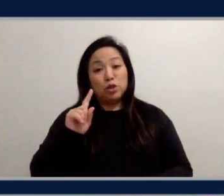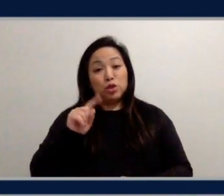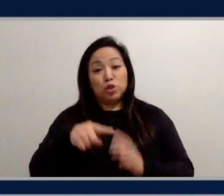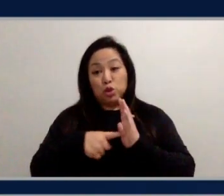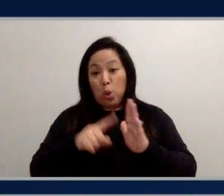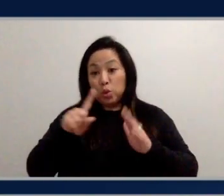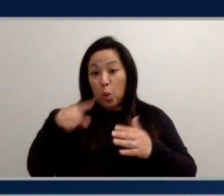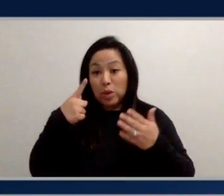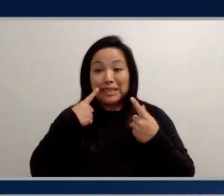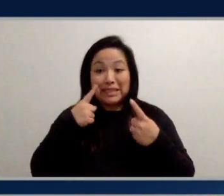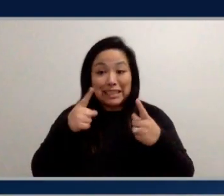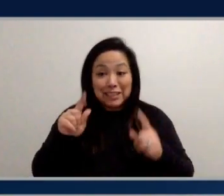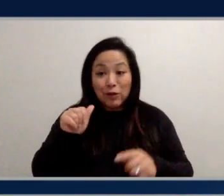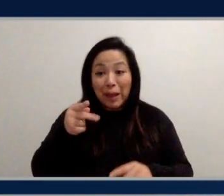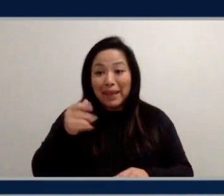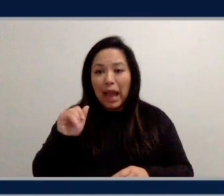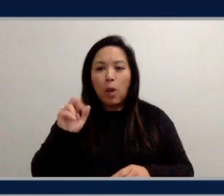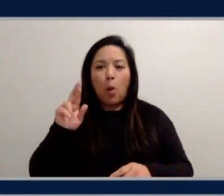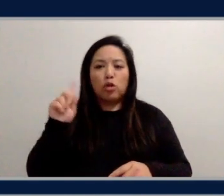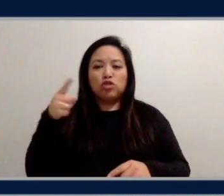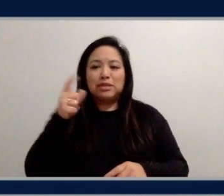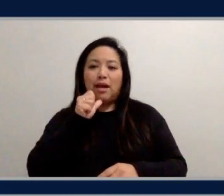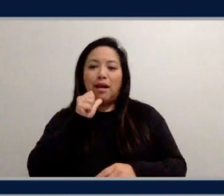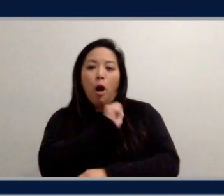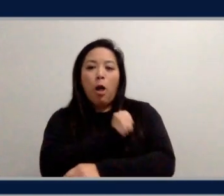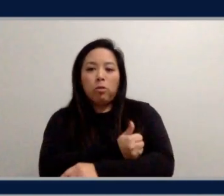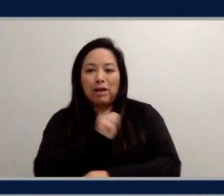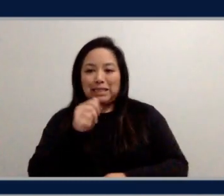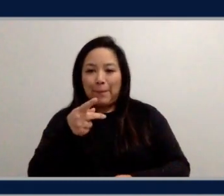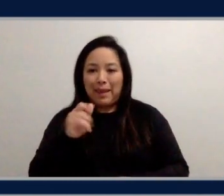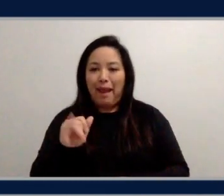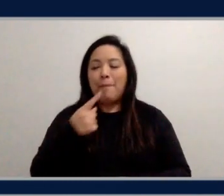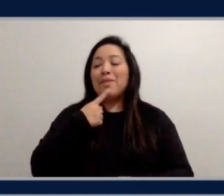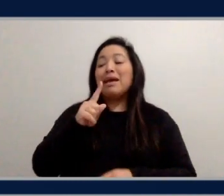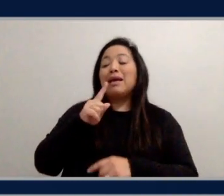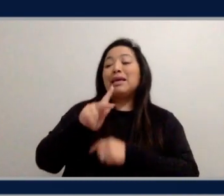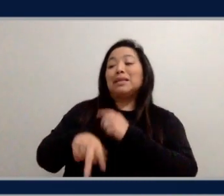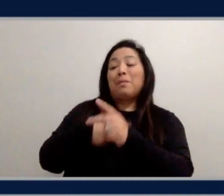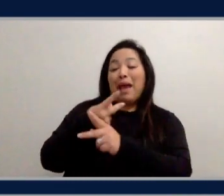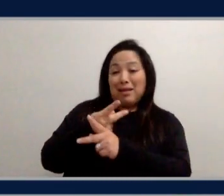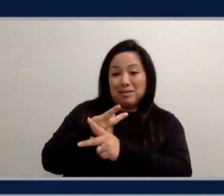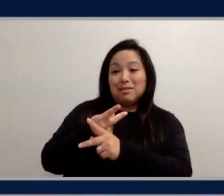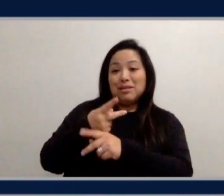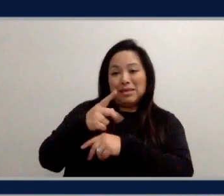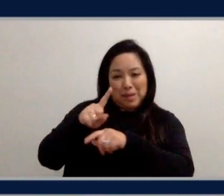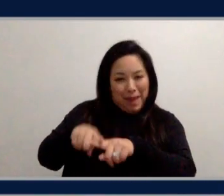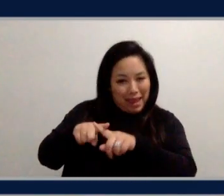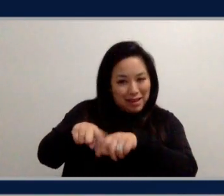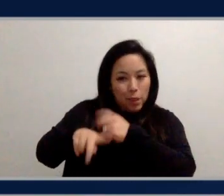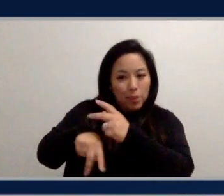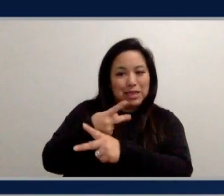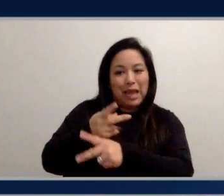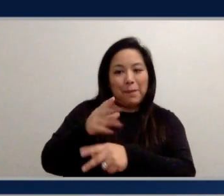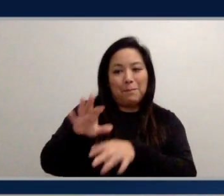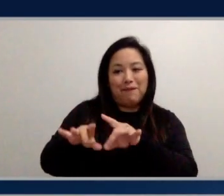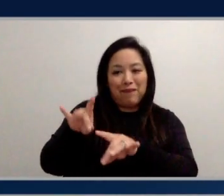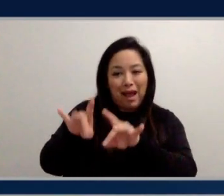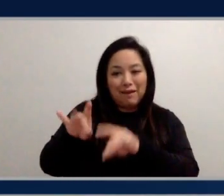also unauthorized API calls? It depends which type of finding. It's a great question. Depends which type of finding. Sometimes we'll